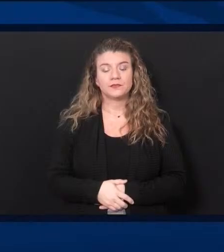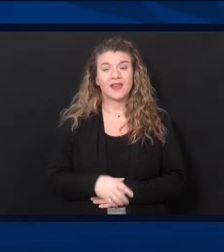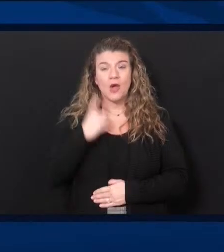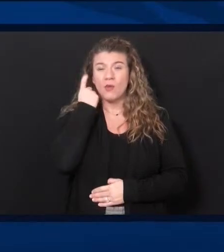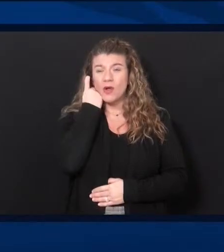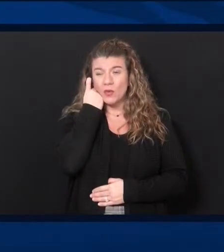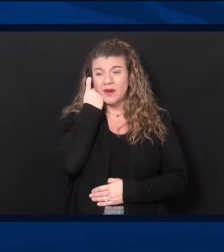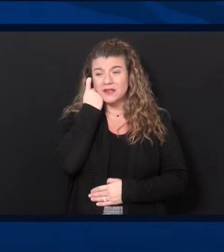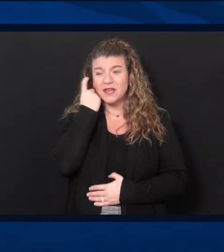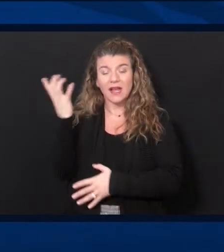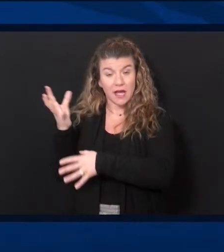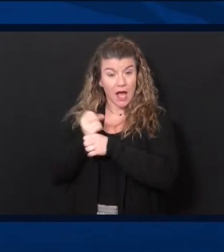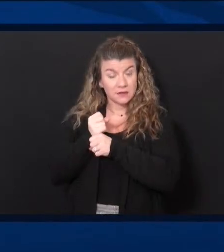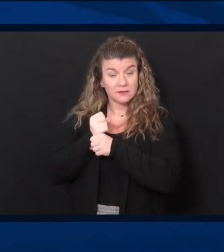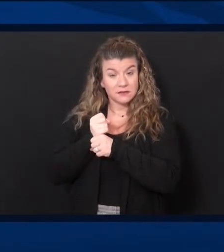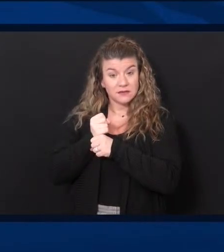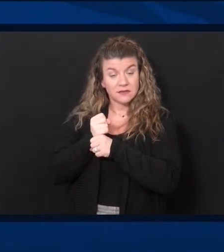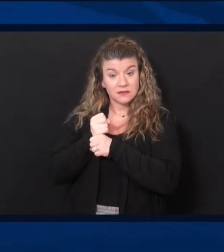from,